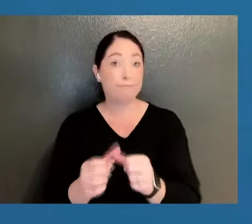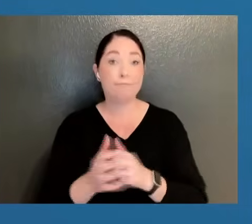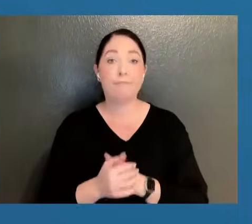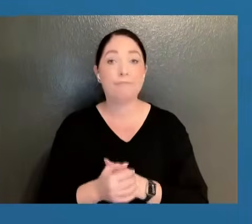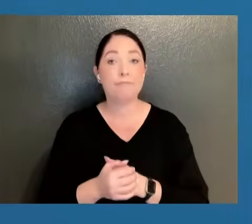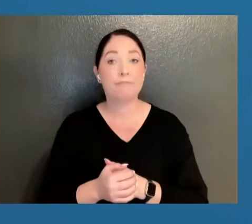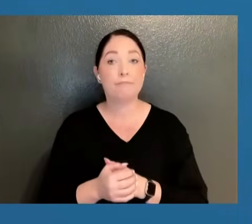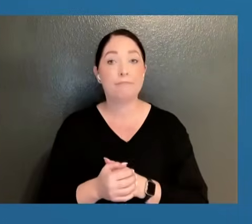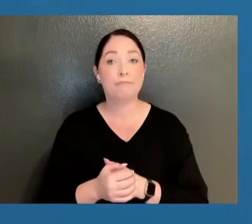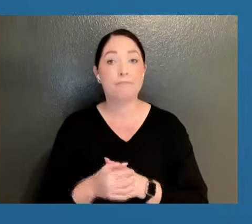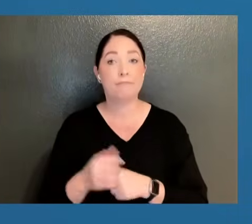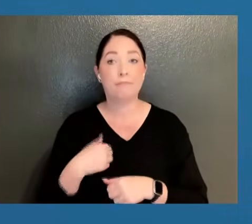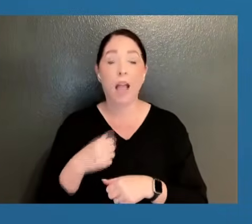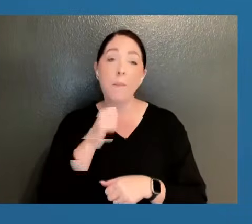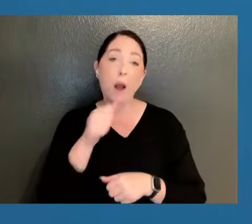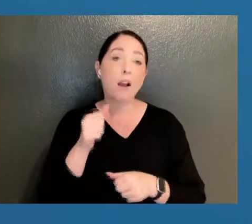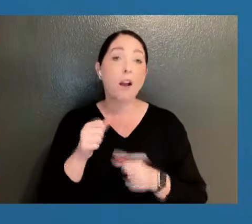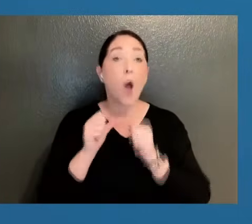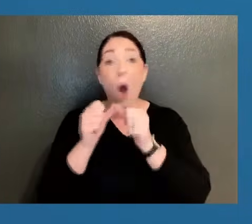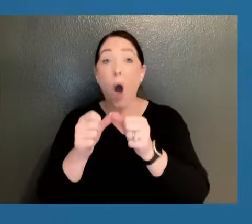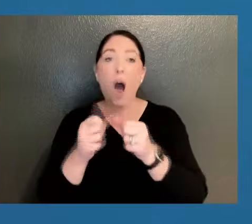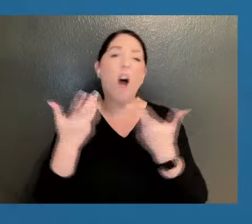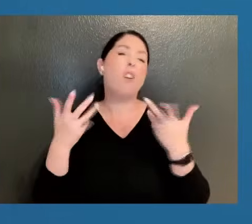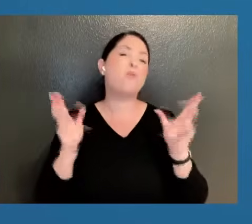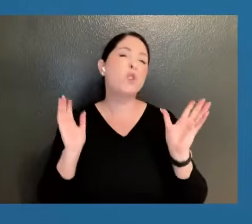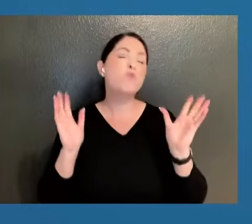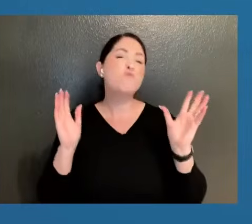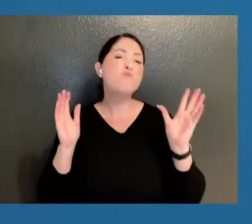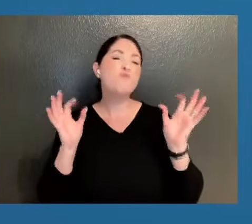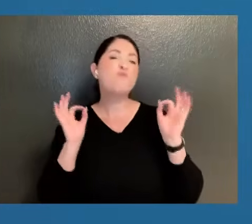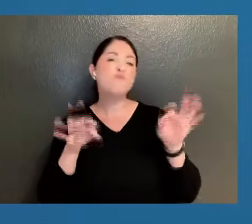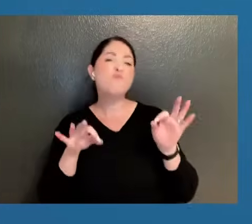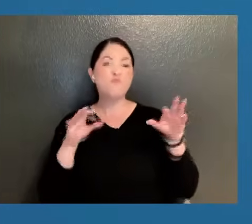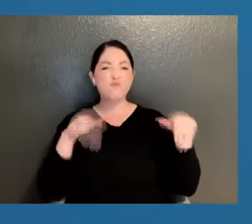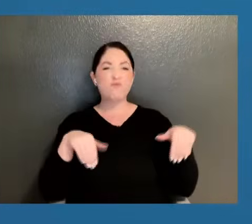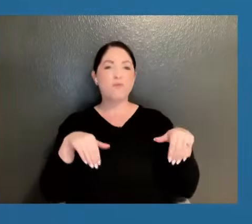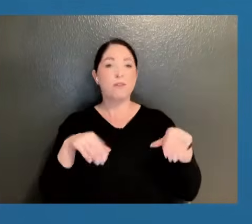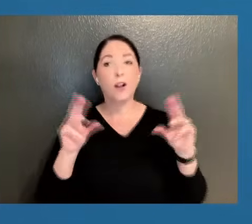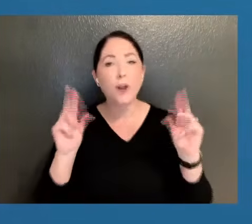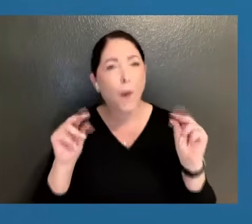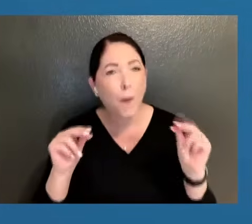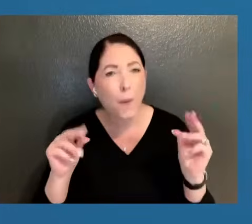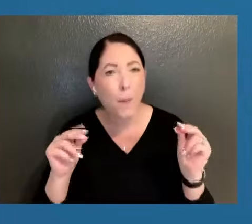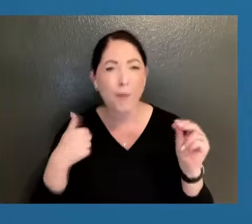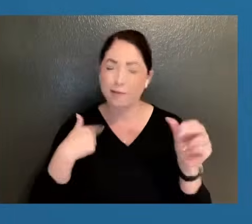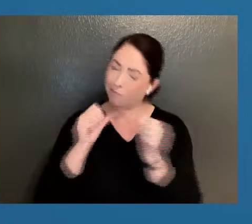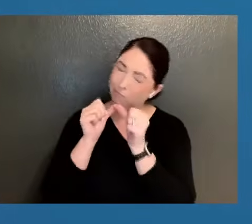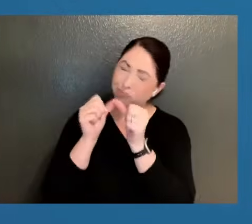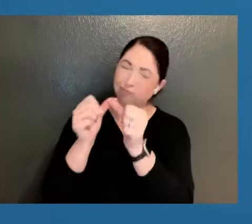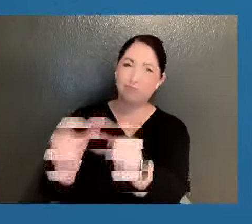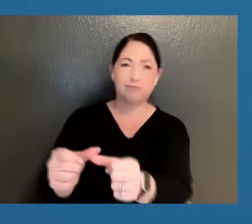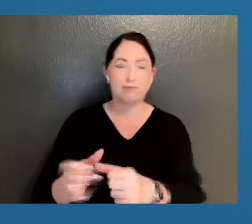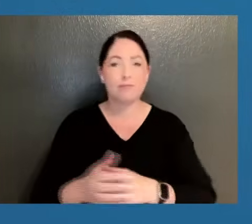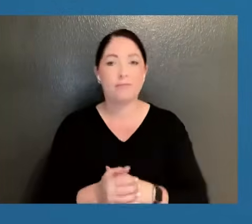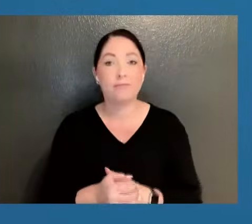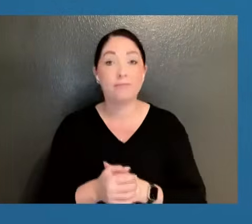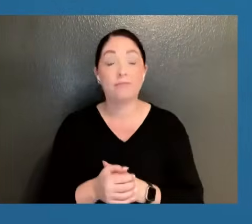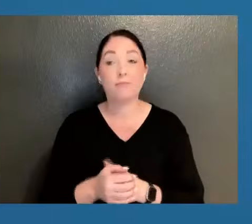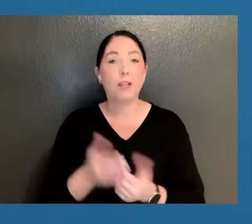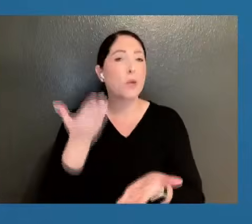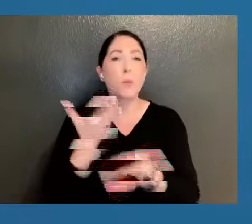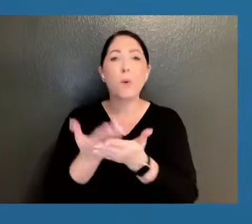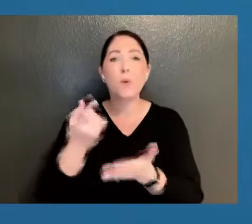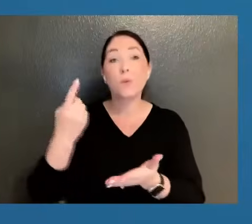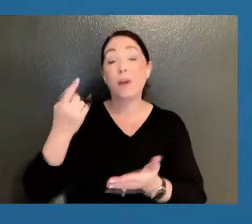I'm not letting up. I think this is fantastic. And it shows how when we have the audacious vision for New York